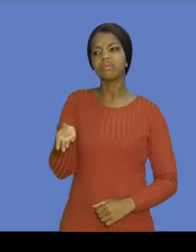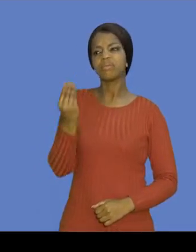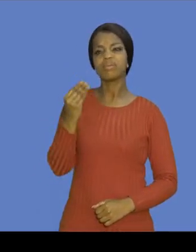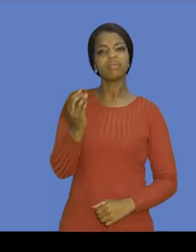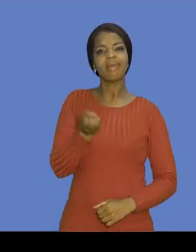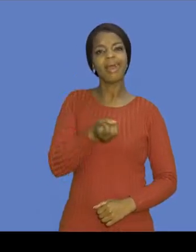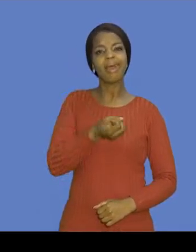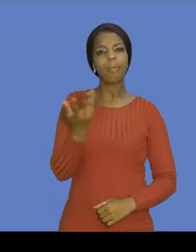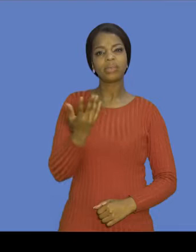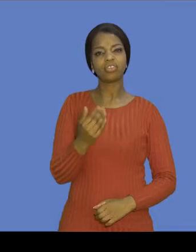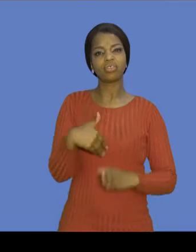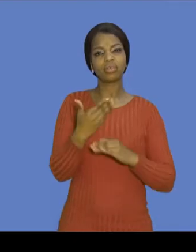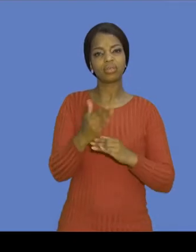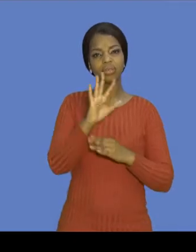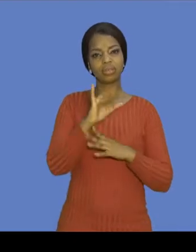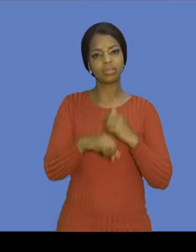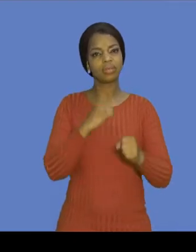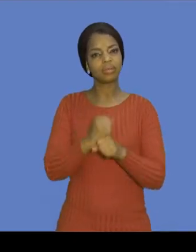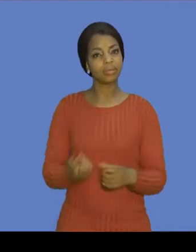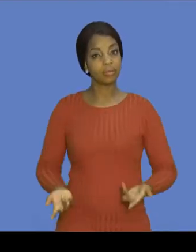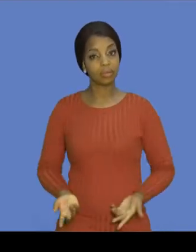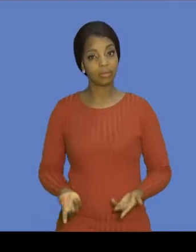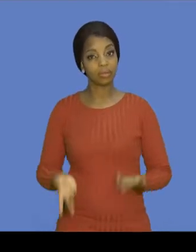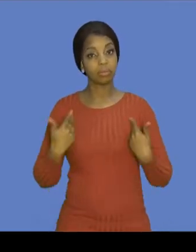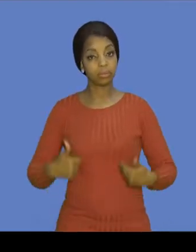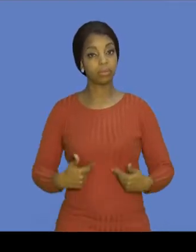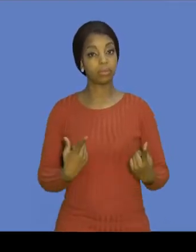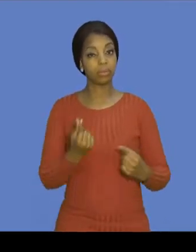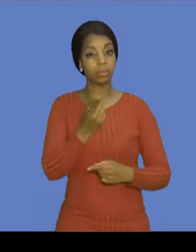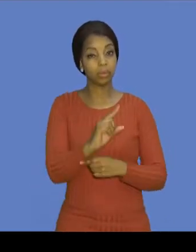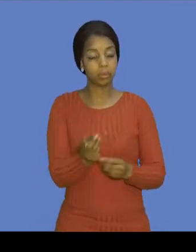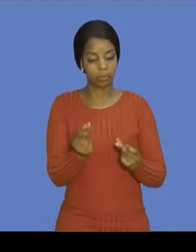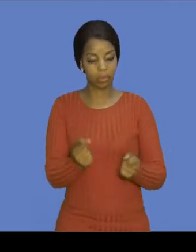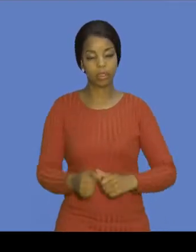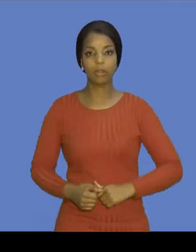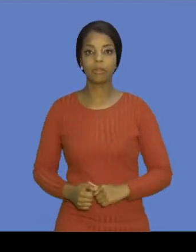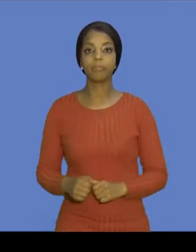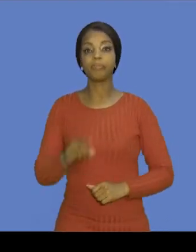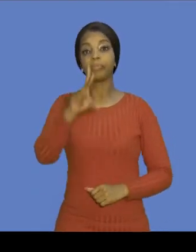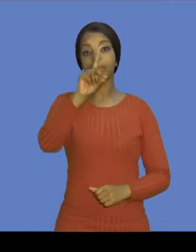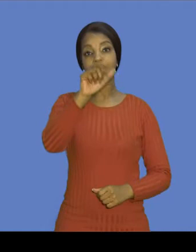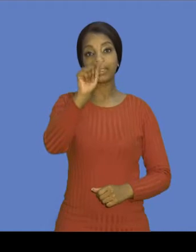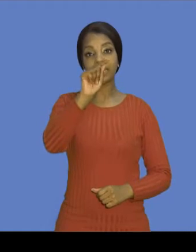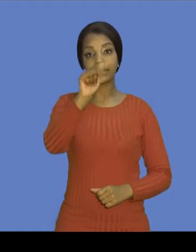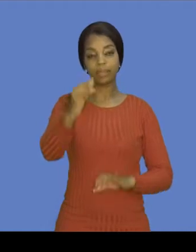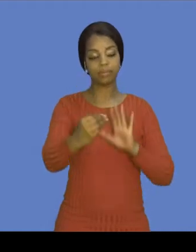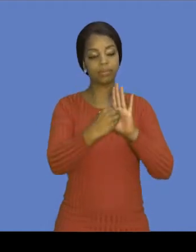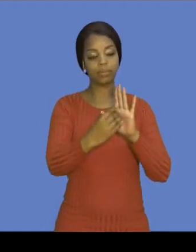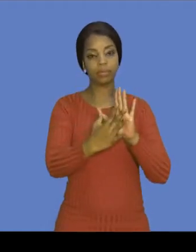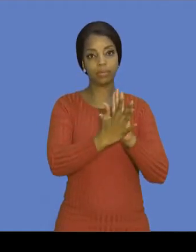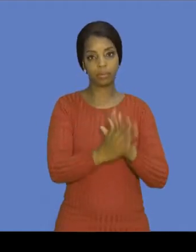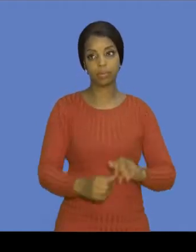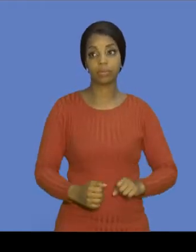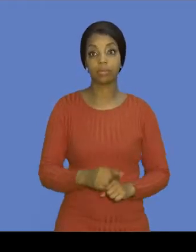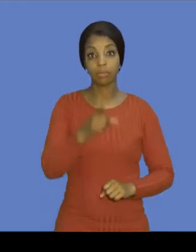interest after 5 years? So what I'm going to do quickly is just to write down the data that we are dealing with. Remember,